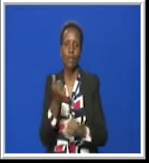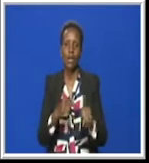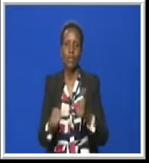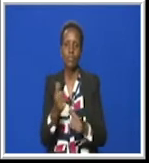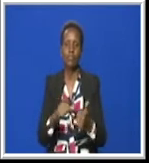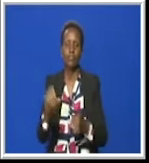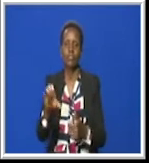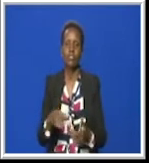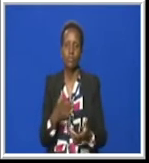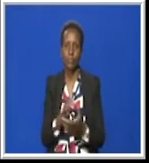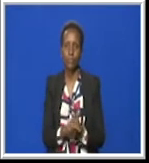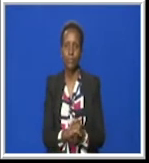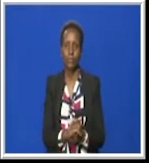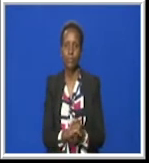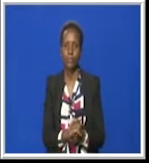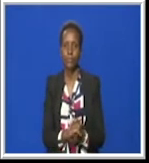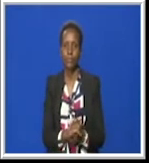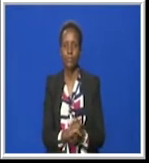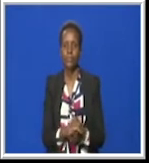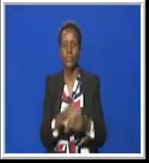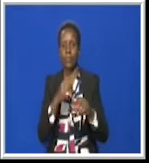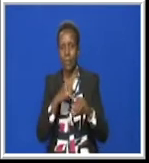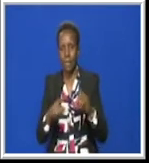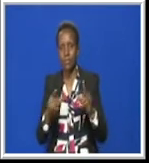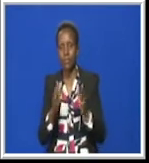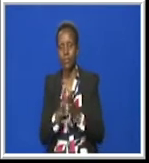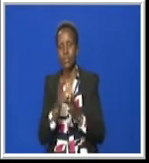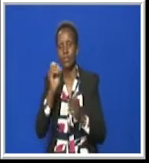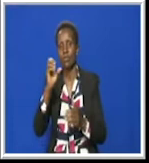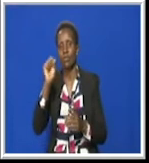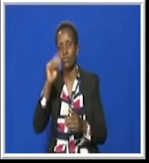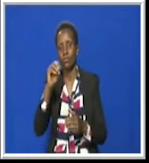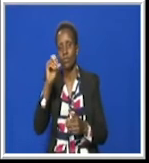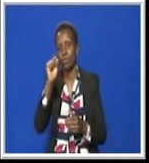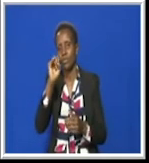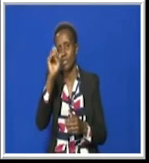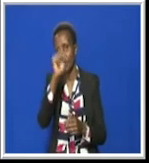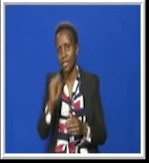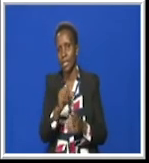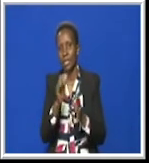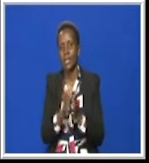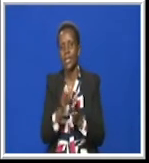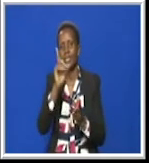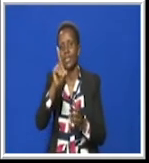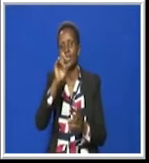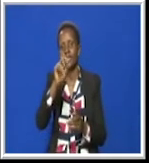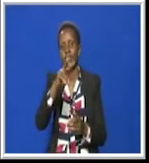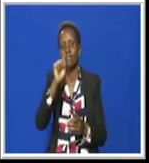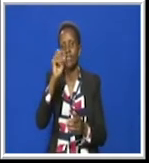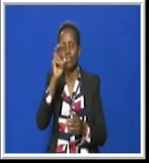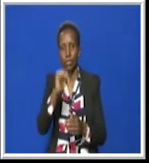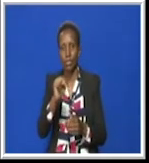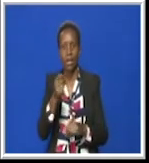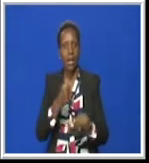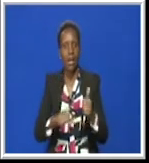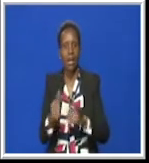transport. So, unlike osmosis and diffusion, active transport is therefore it is not